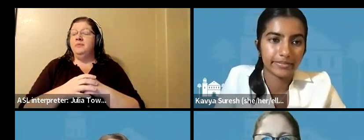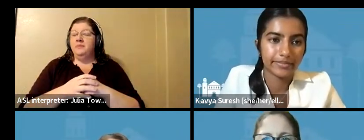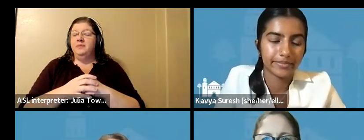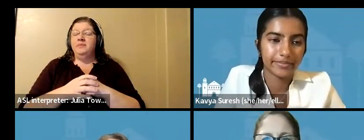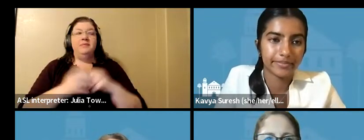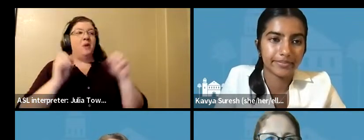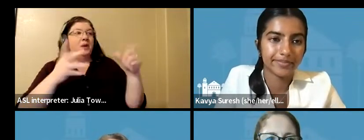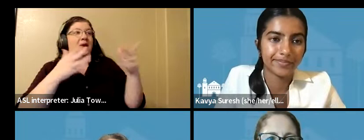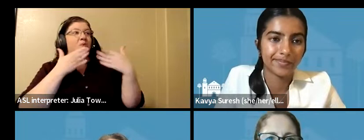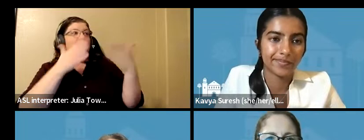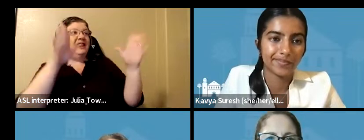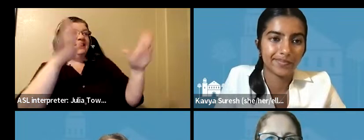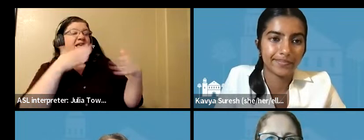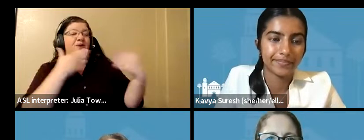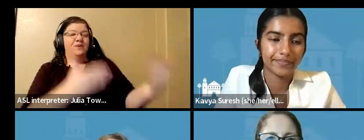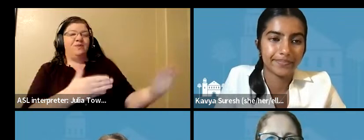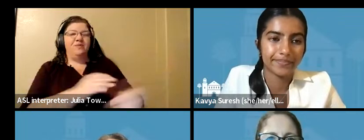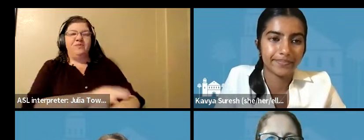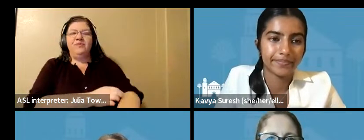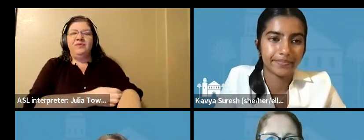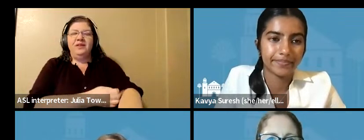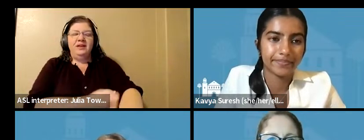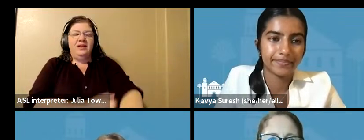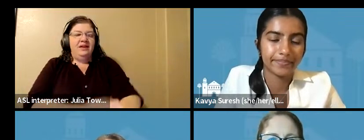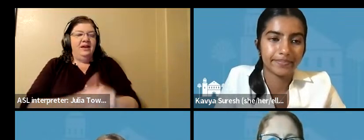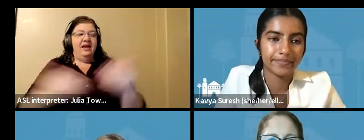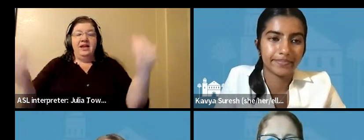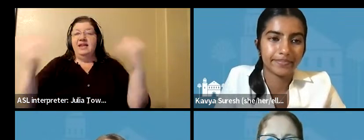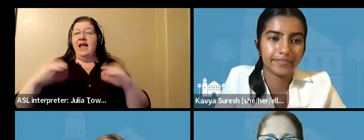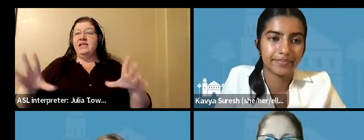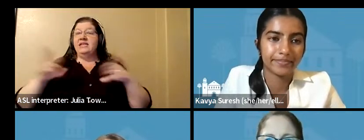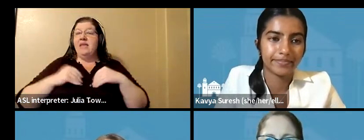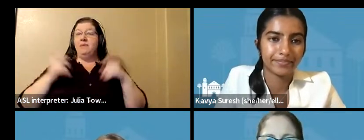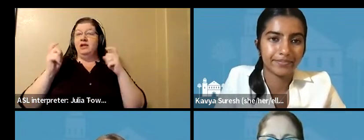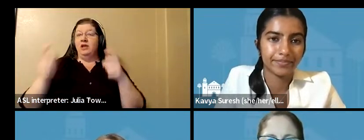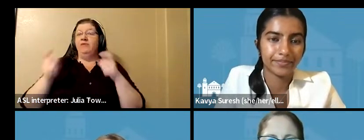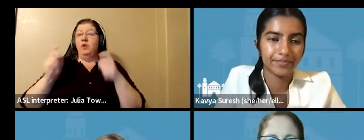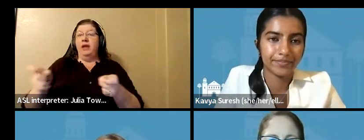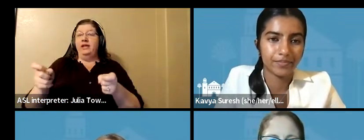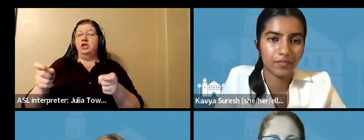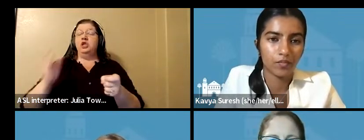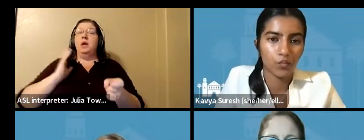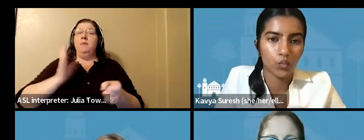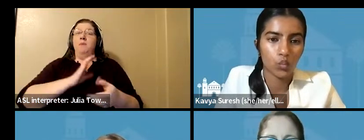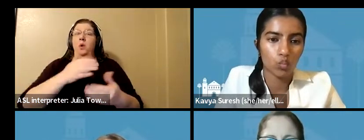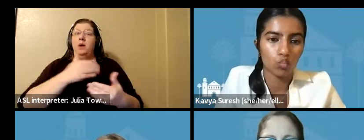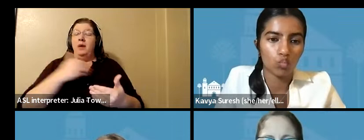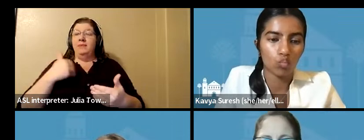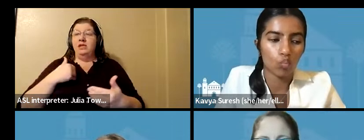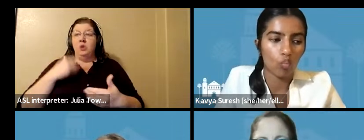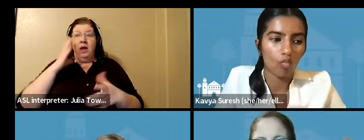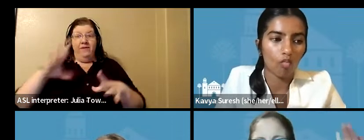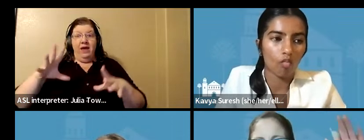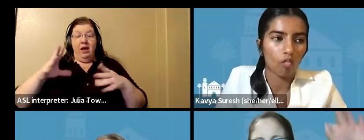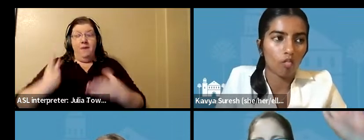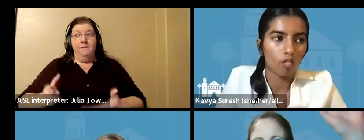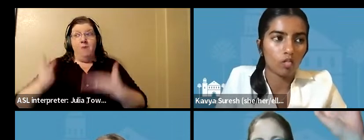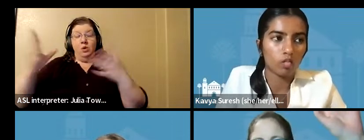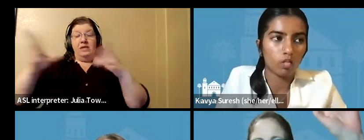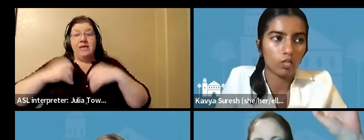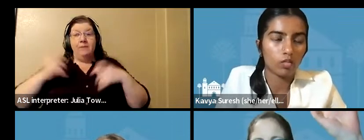Okay, great. Thank you. Next, we'll move to acceptance of donations. Board members, do I have a motion to accept the donations for January